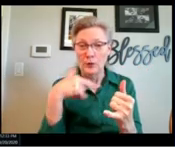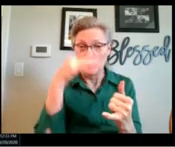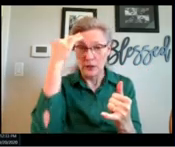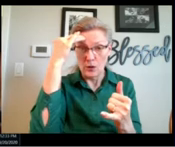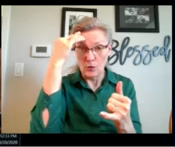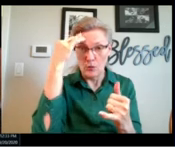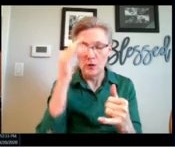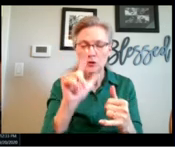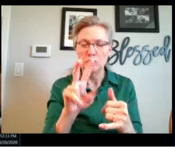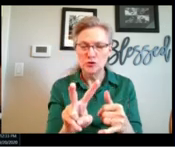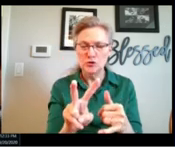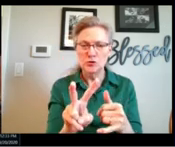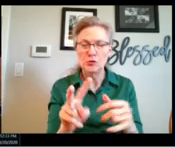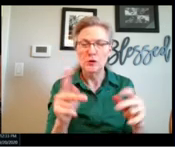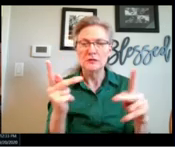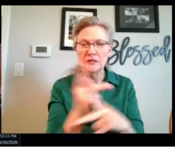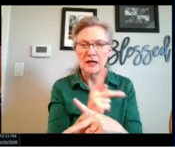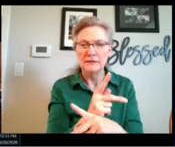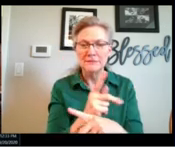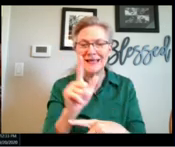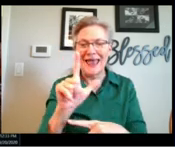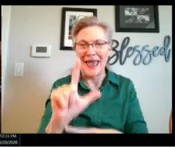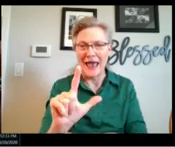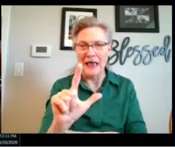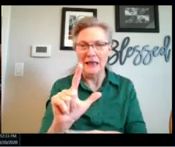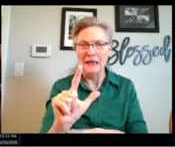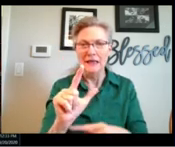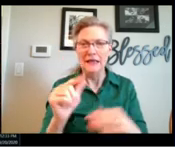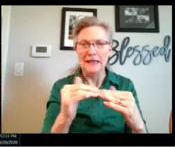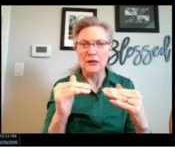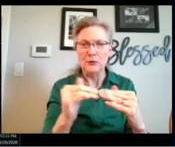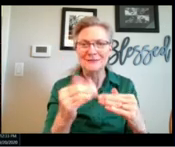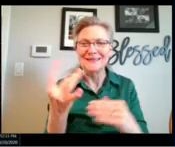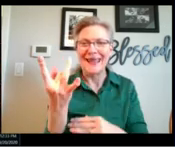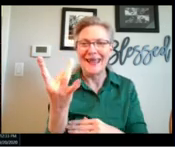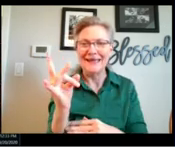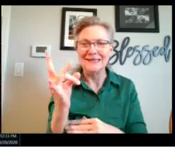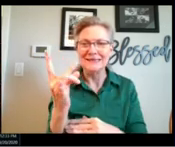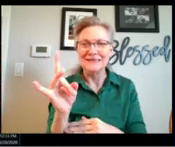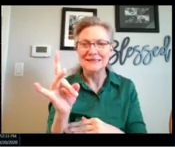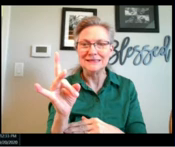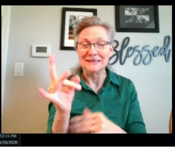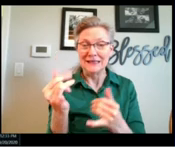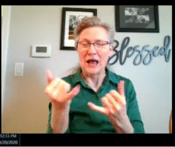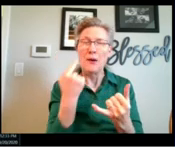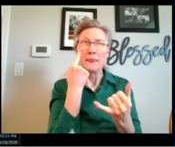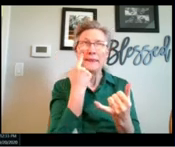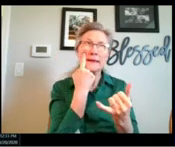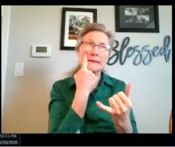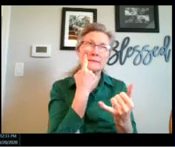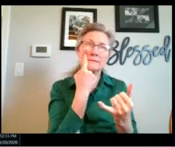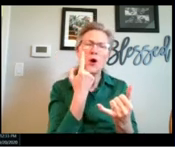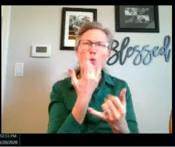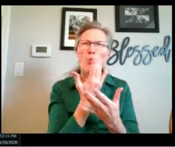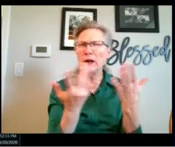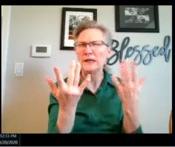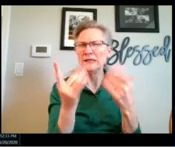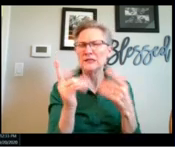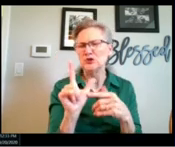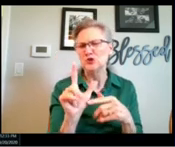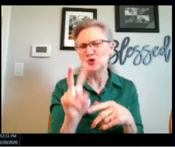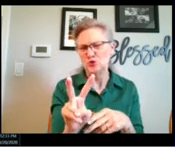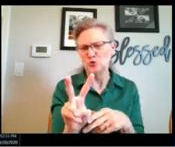that 2 times L is going to be equivalent to 18. So now we're thinking, okay, well, what is